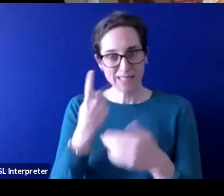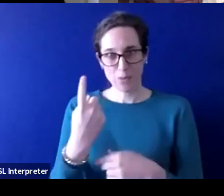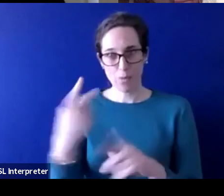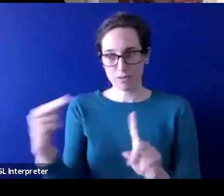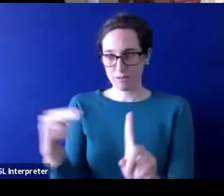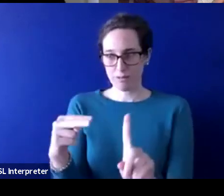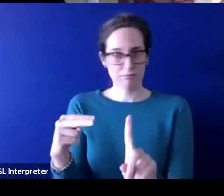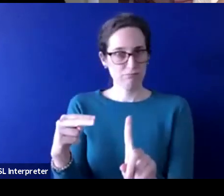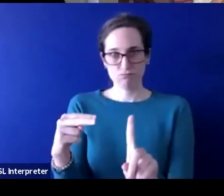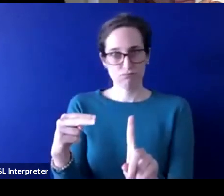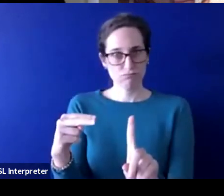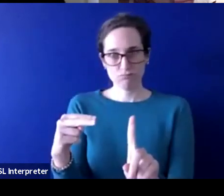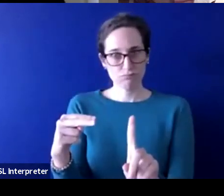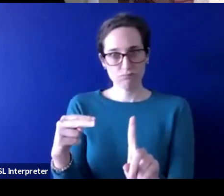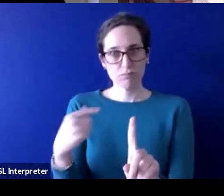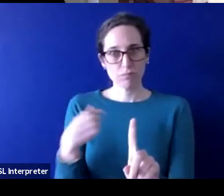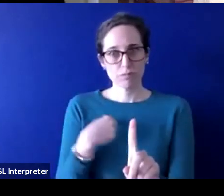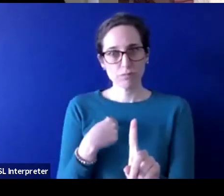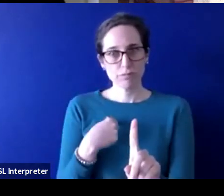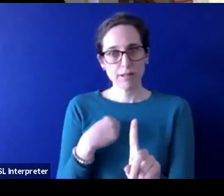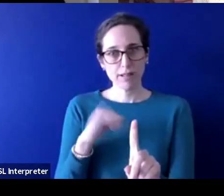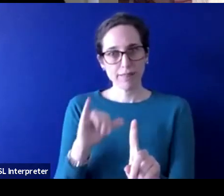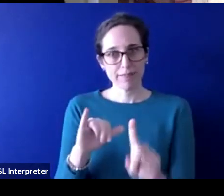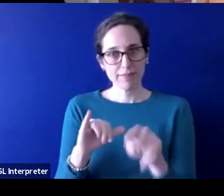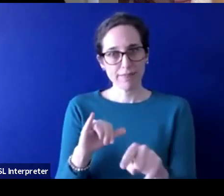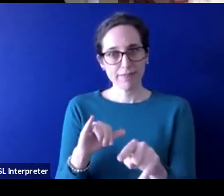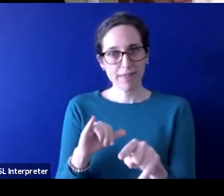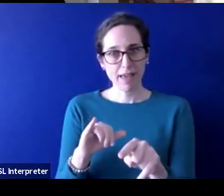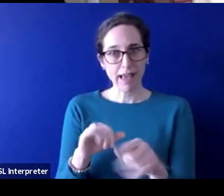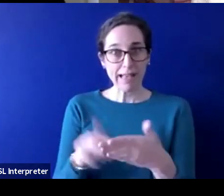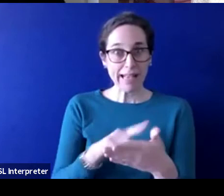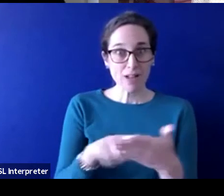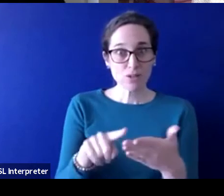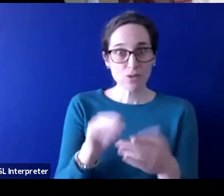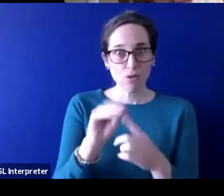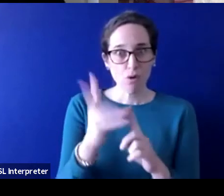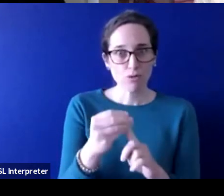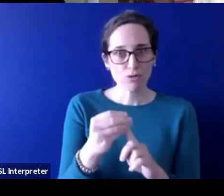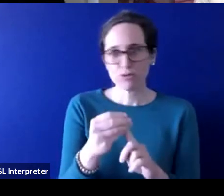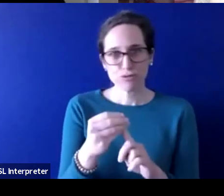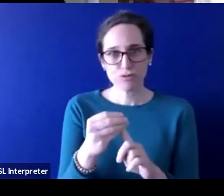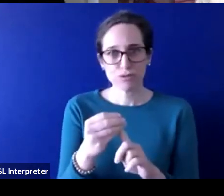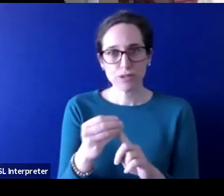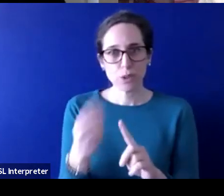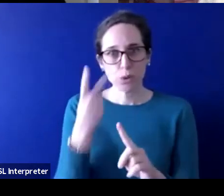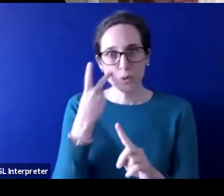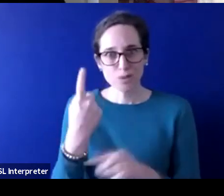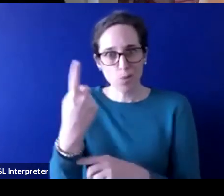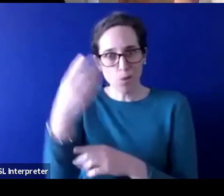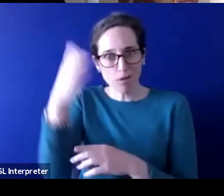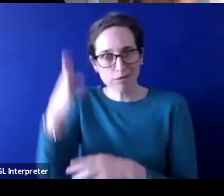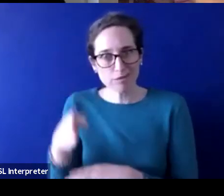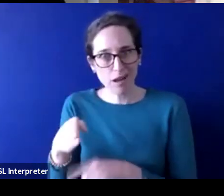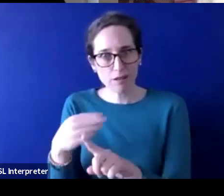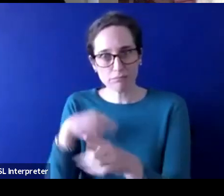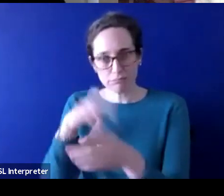have such a strong like cancel culture, because you're only seeing one side, you're getting so entrenched in your belief, you're connecting